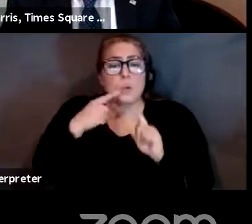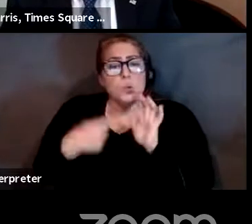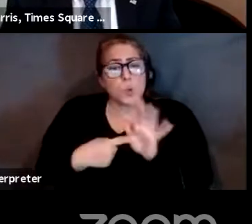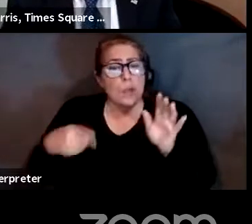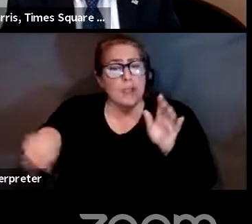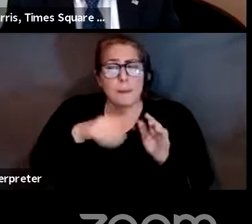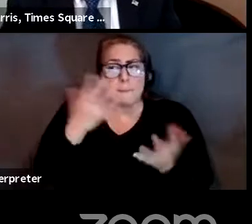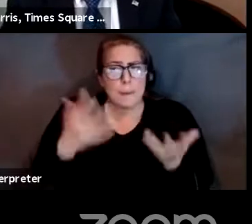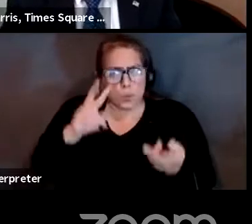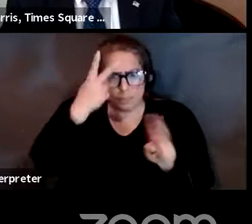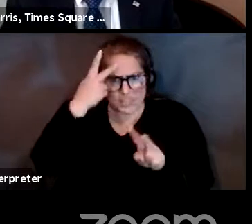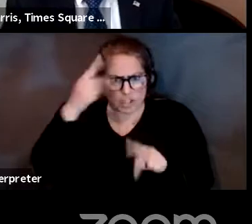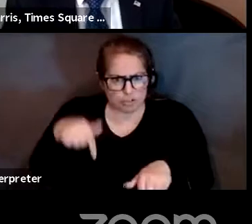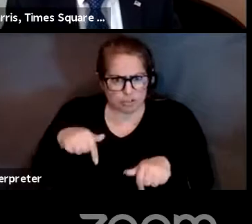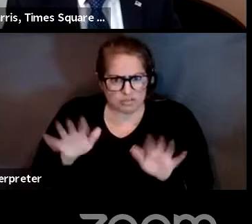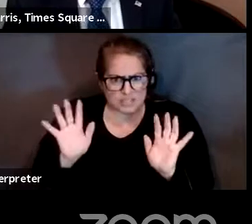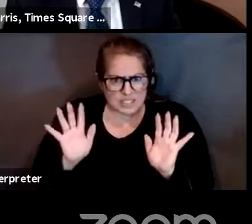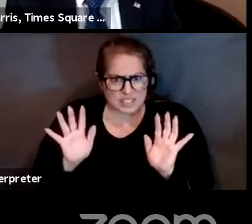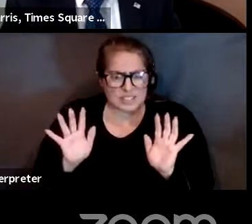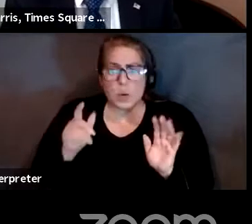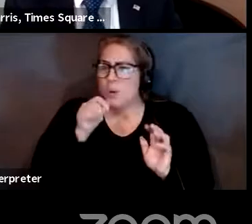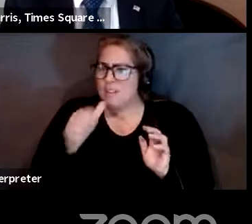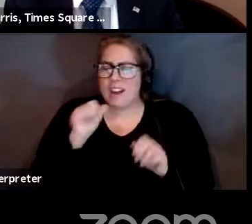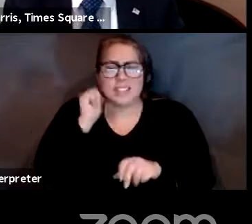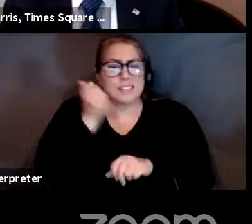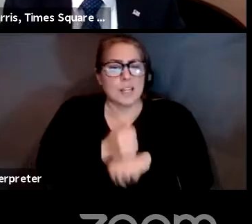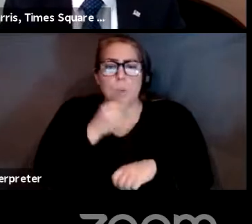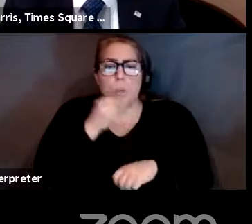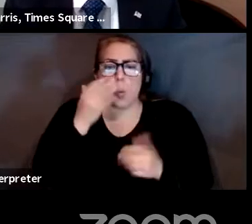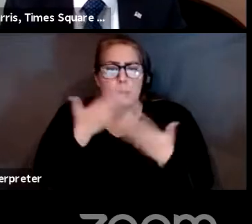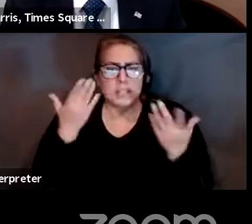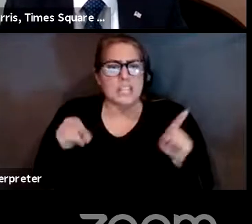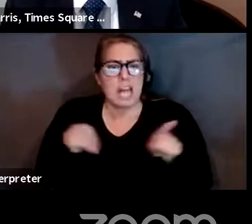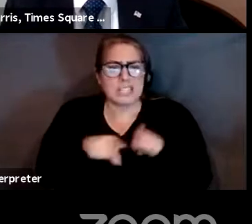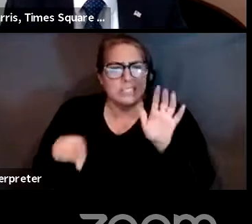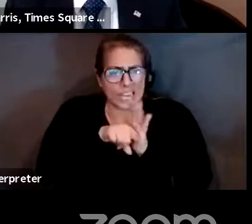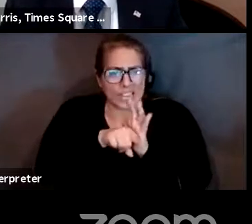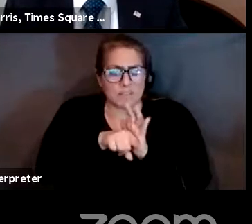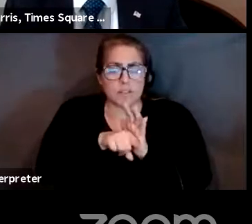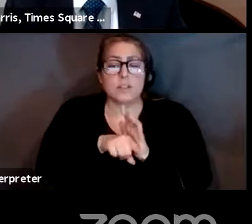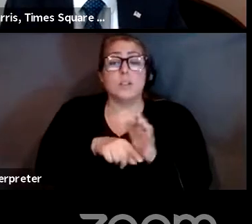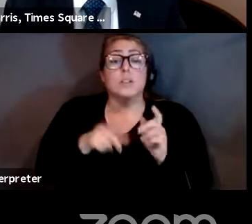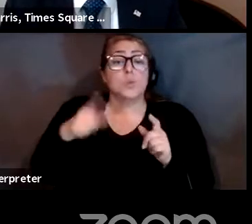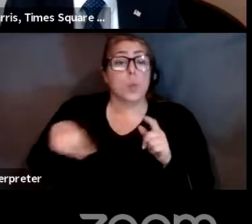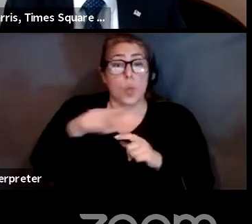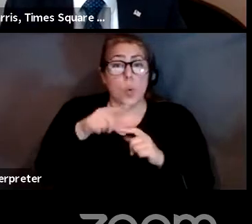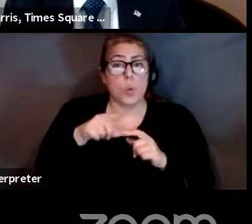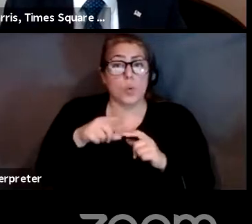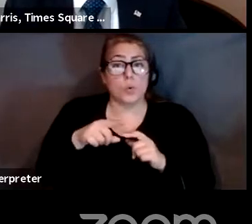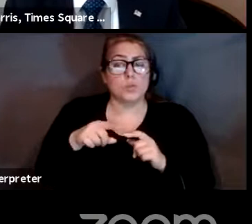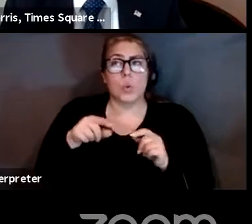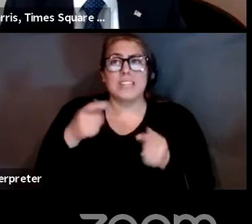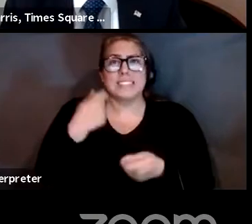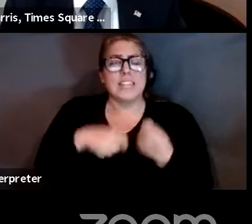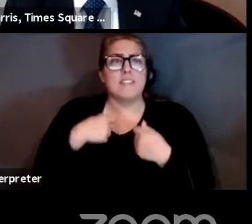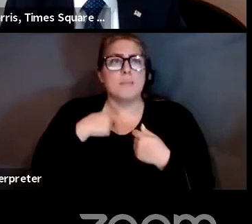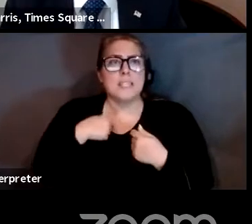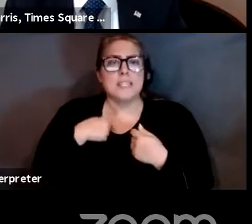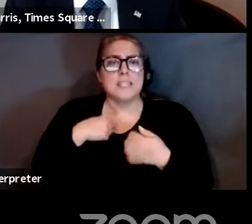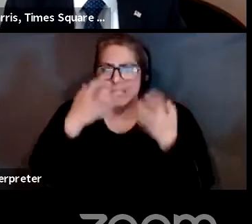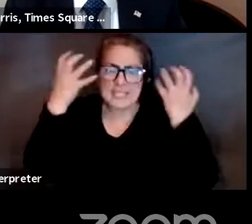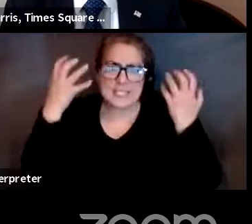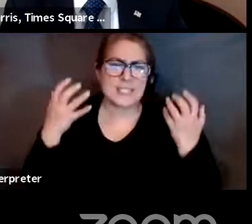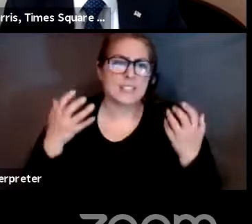they're getting this wrong. And I think instead of a adversarial position, my position is more like,